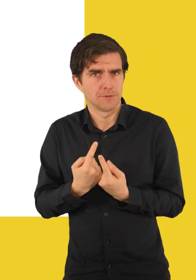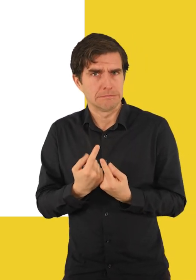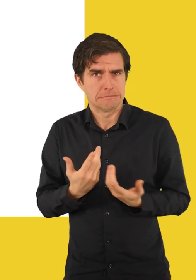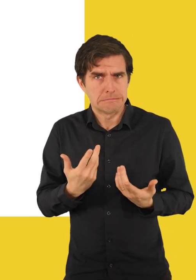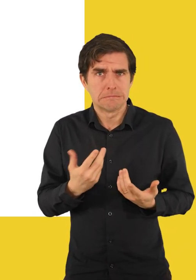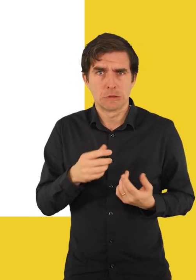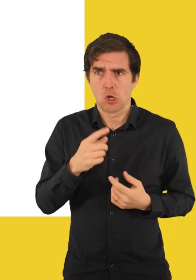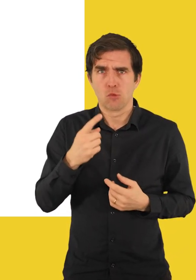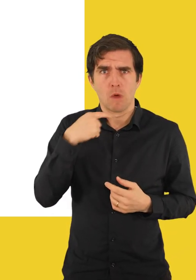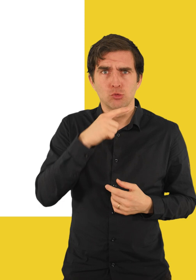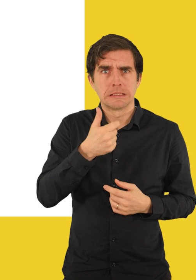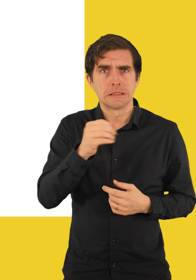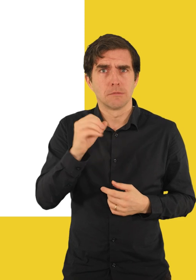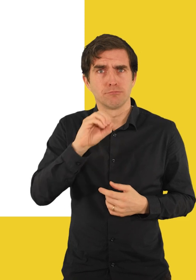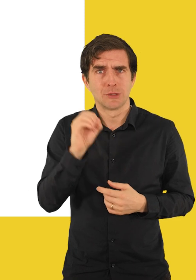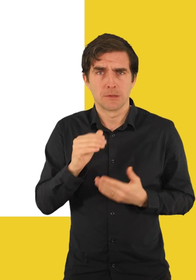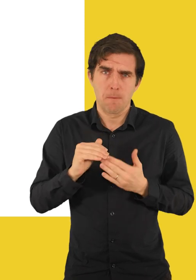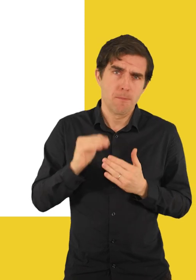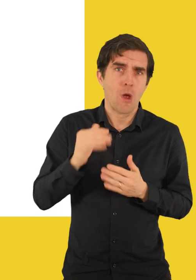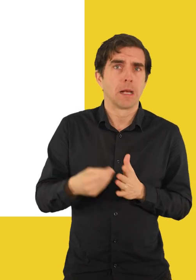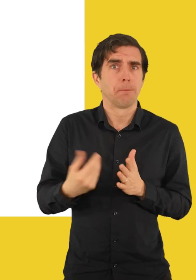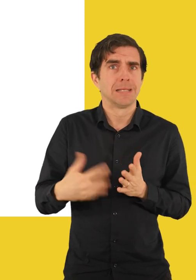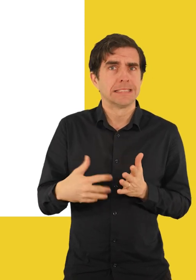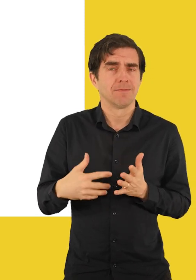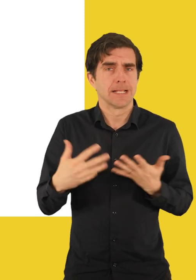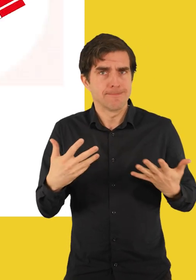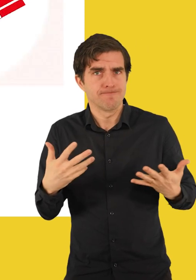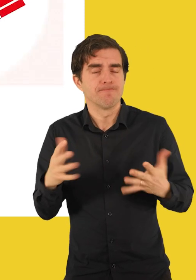be 160% more expensive.